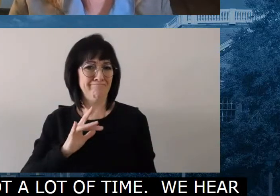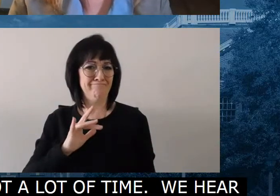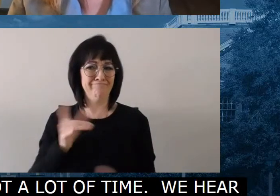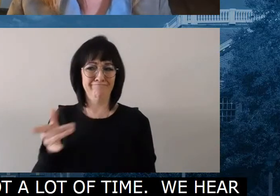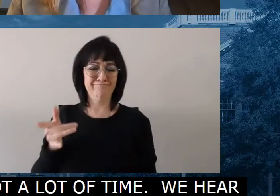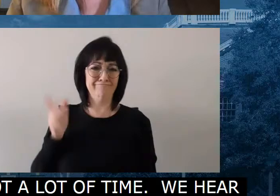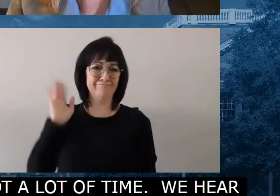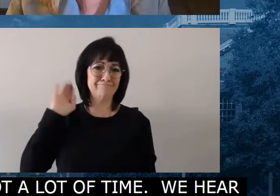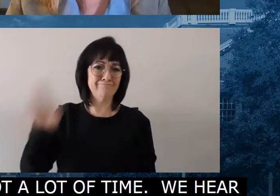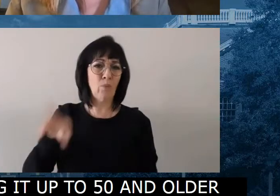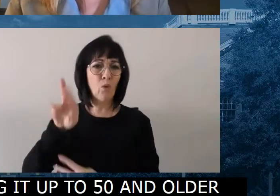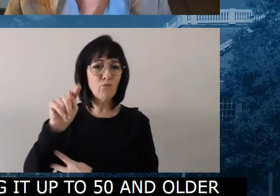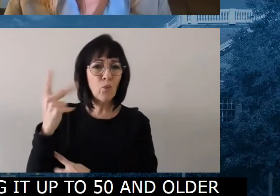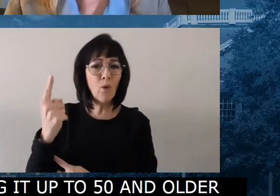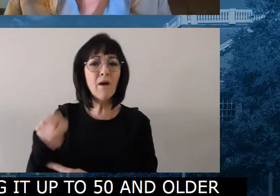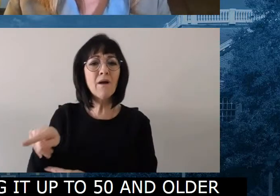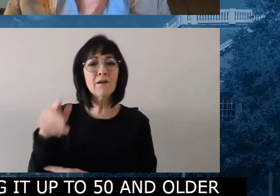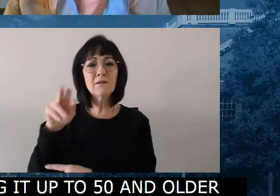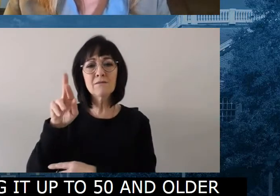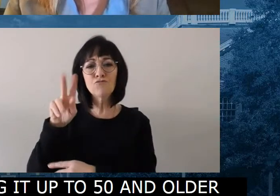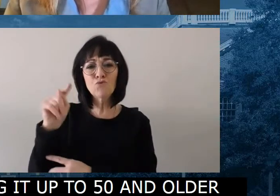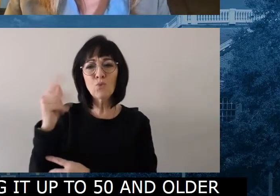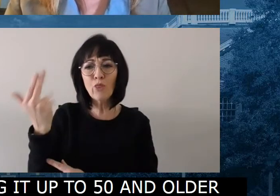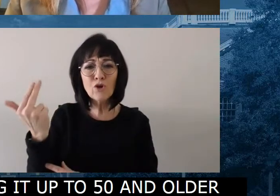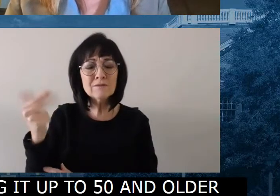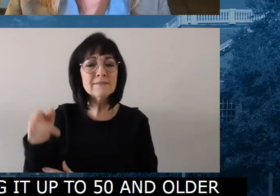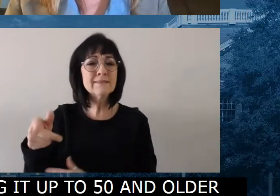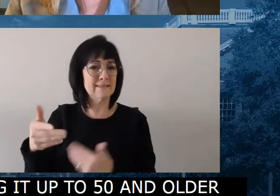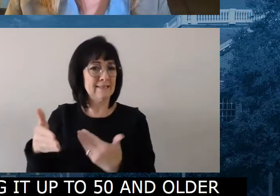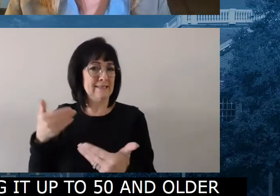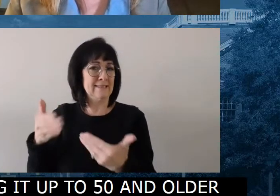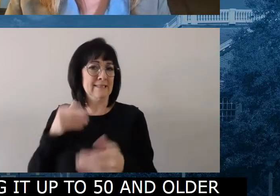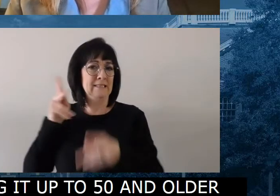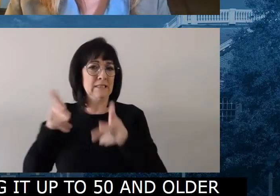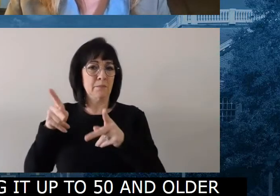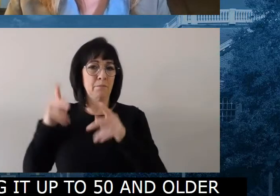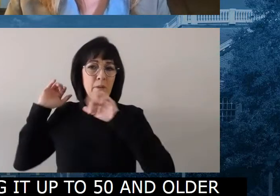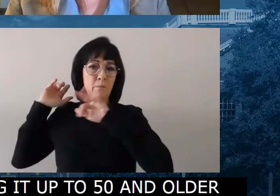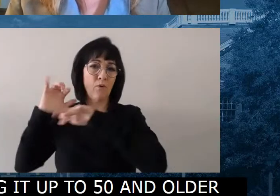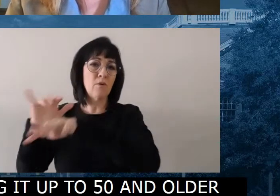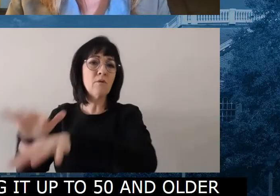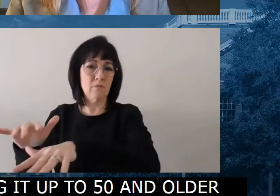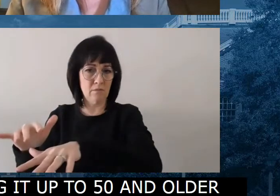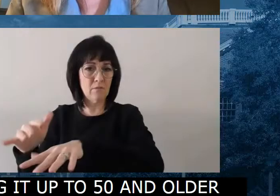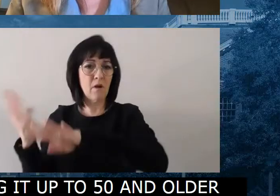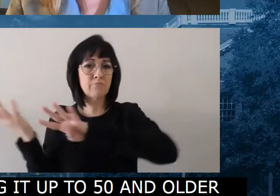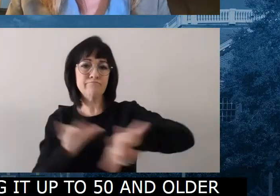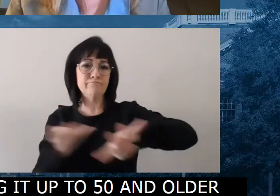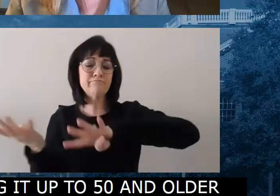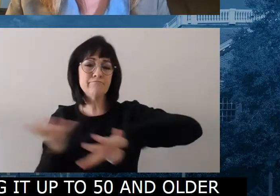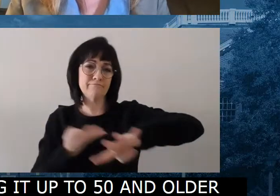of maximize the output as that allocation of vaccine increases. And I'm concerned